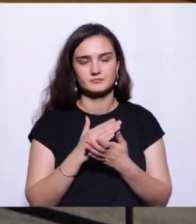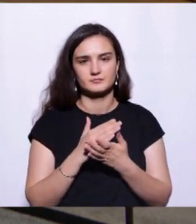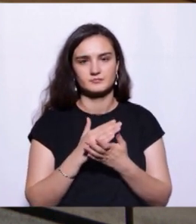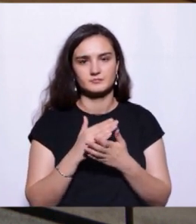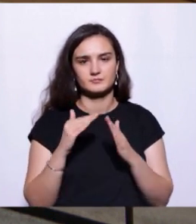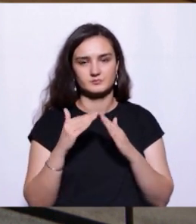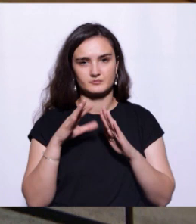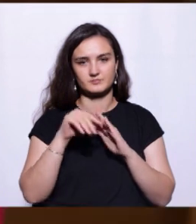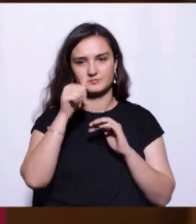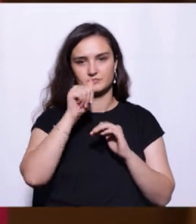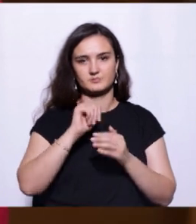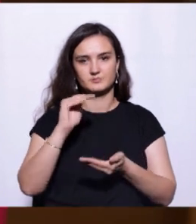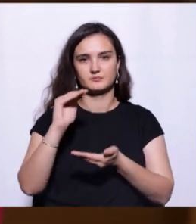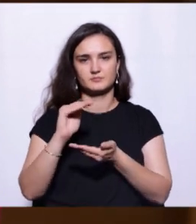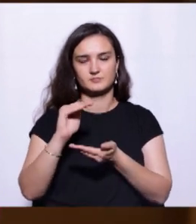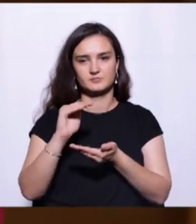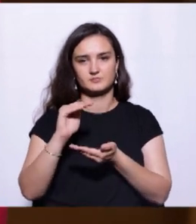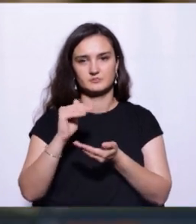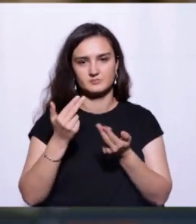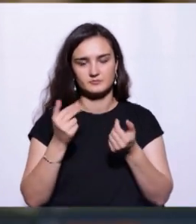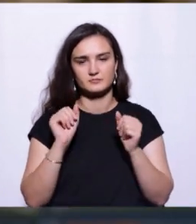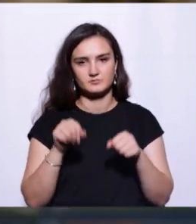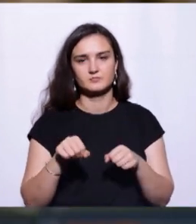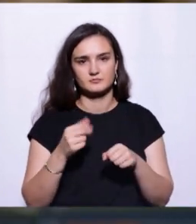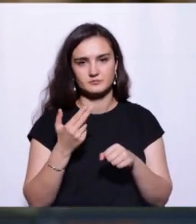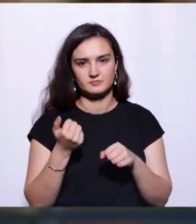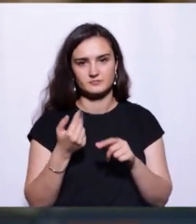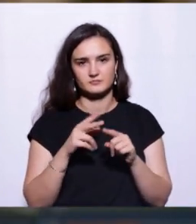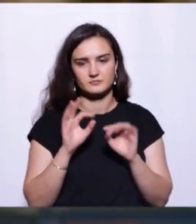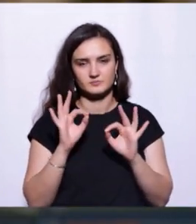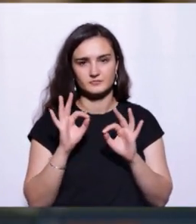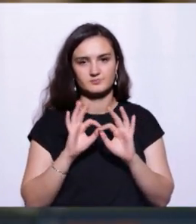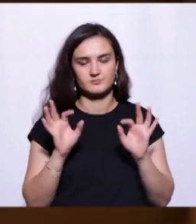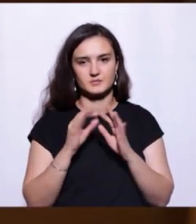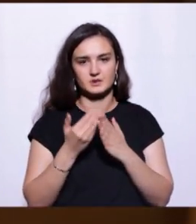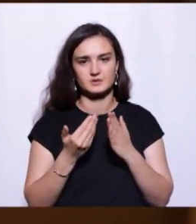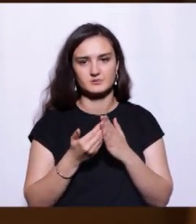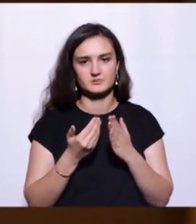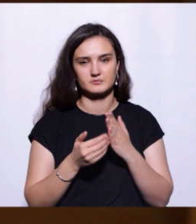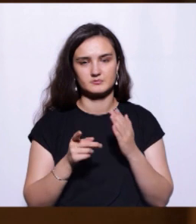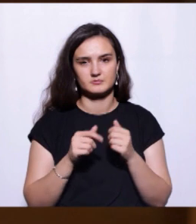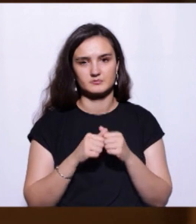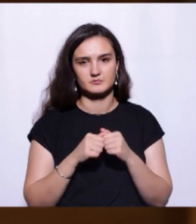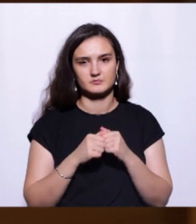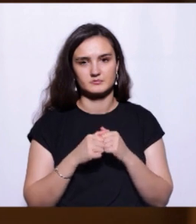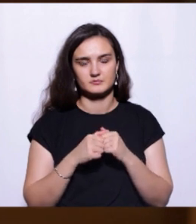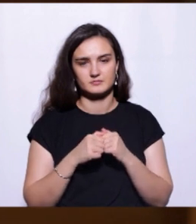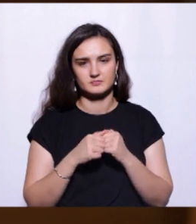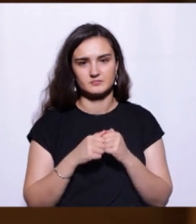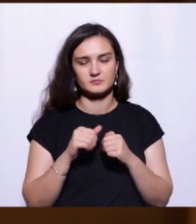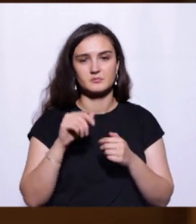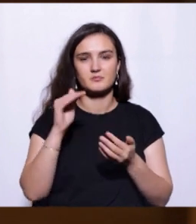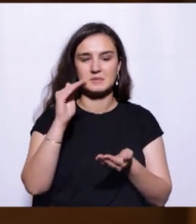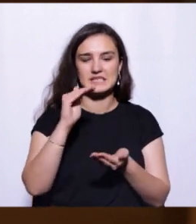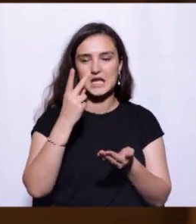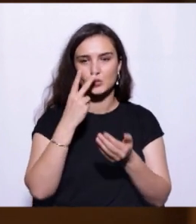at home too. Can I say miniature statue? Definitely, Miss Sophie. That's a perfect example. Miniature, miniaturuli